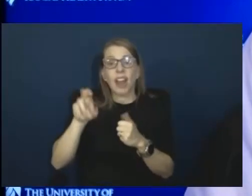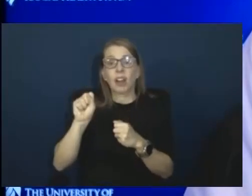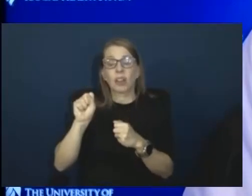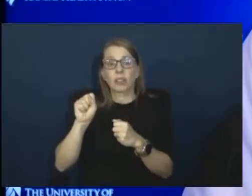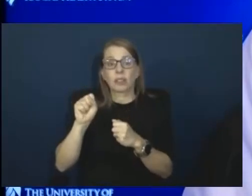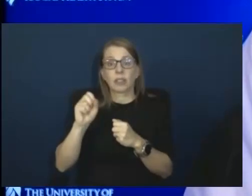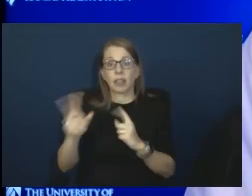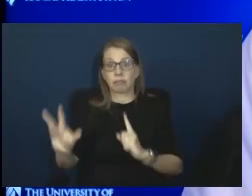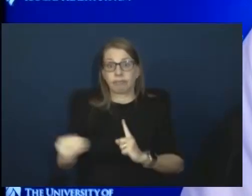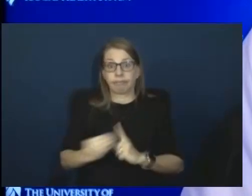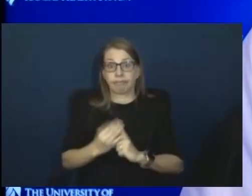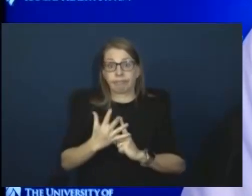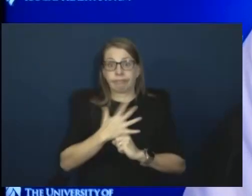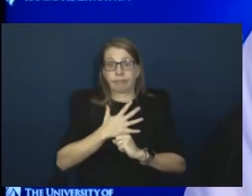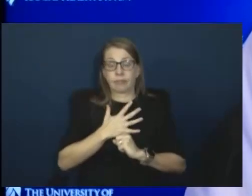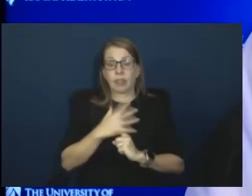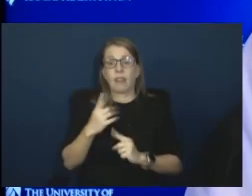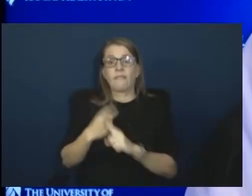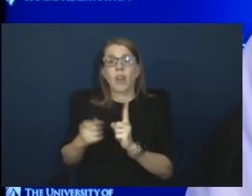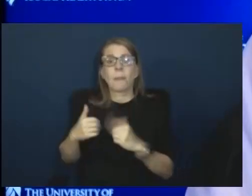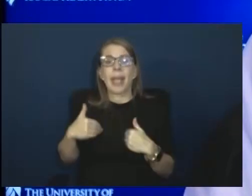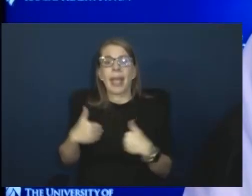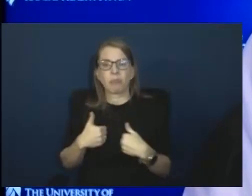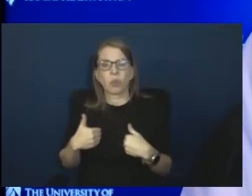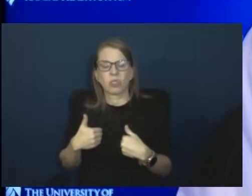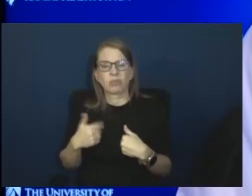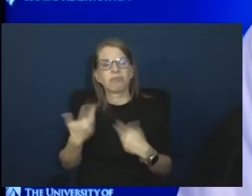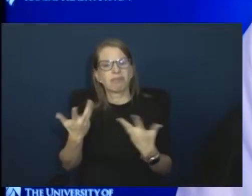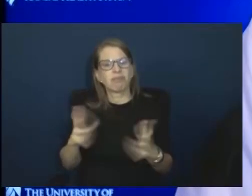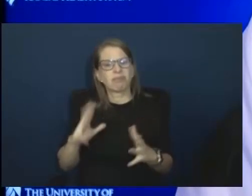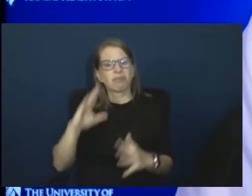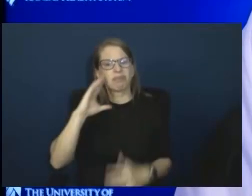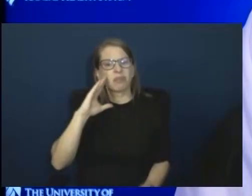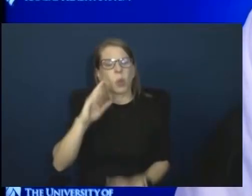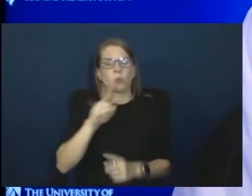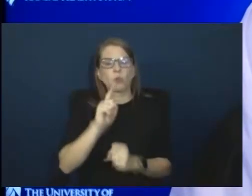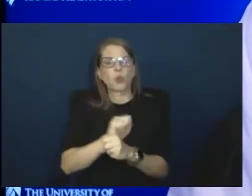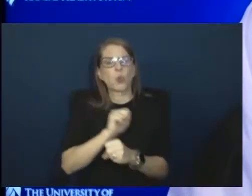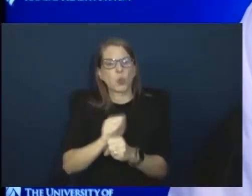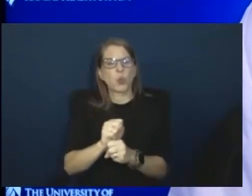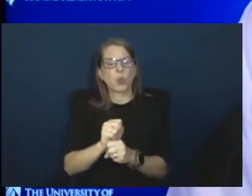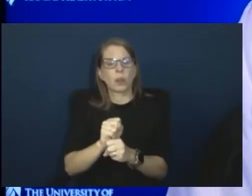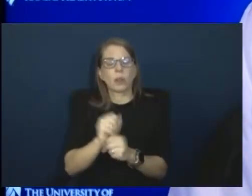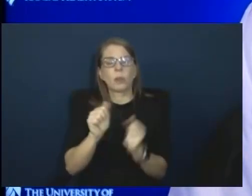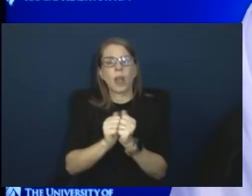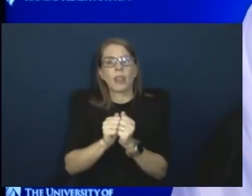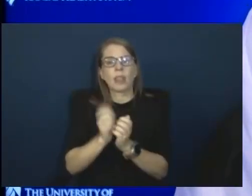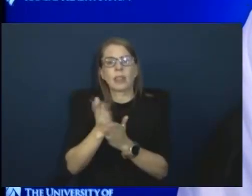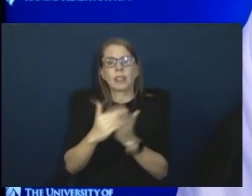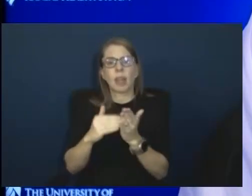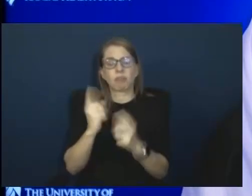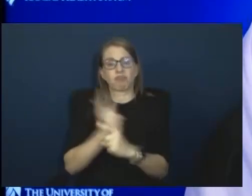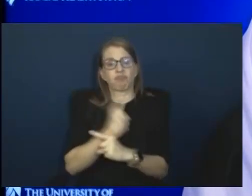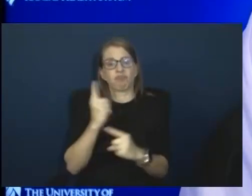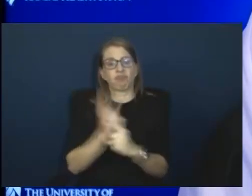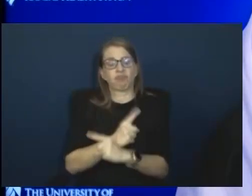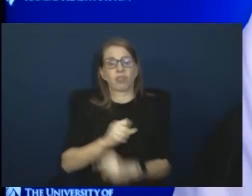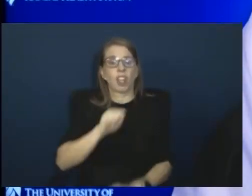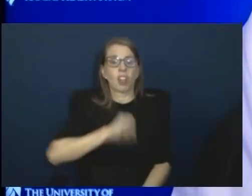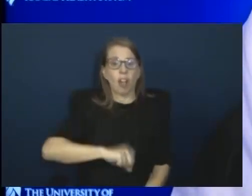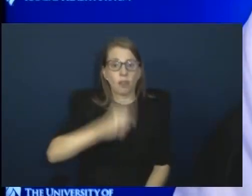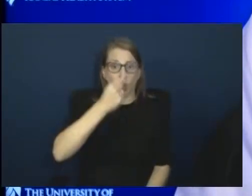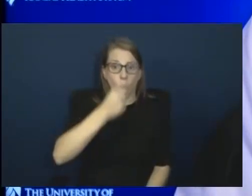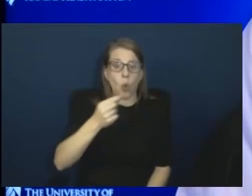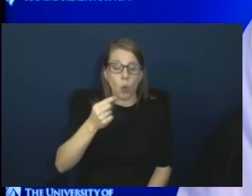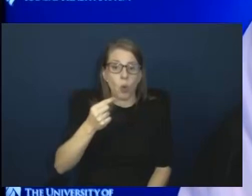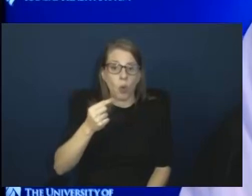one point or time has come from animals. We certainly know that's true with some of the regular cough and cold coronaviruses that we